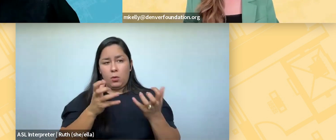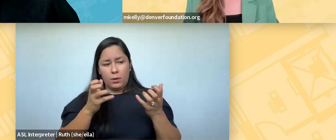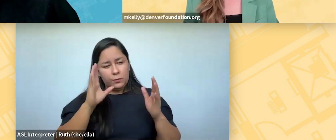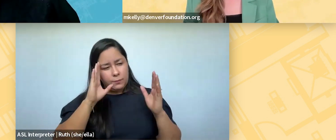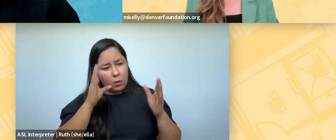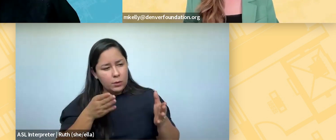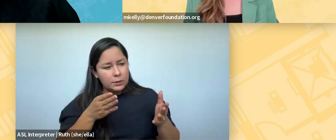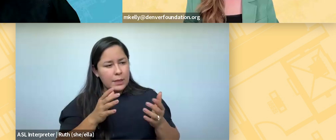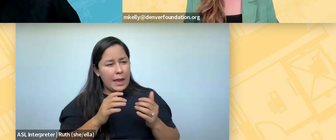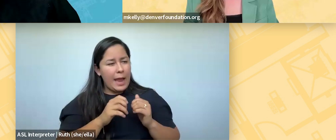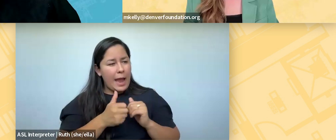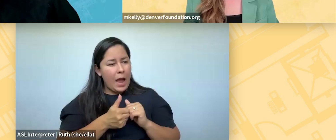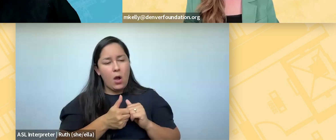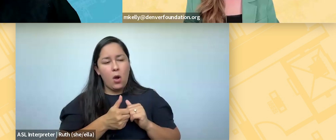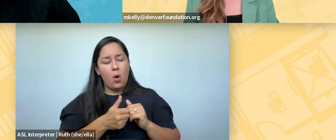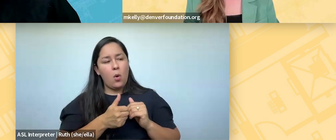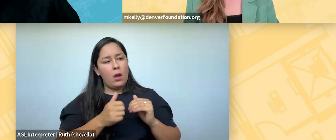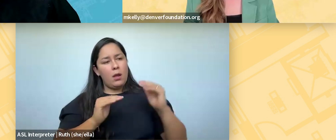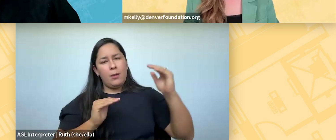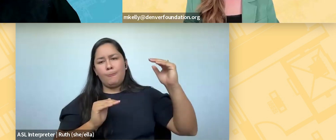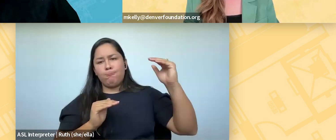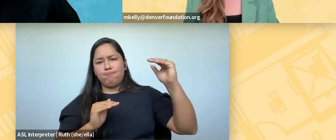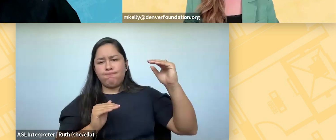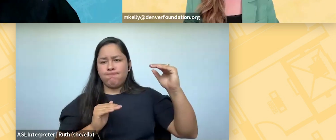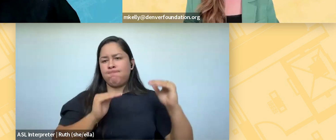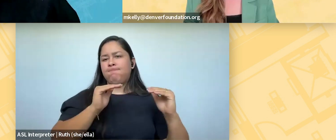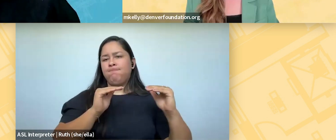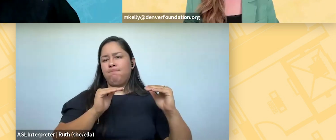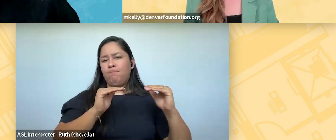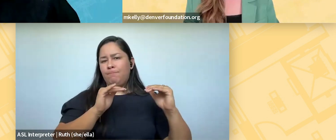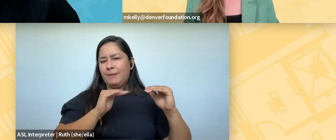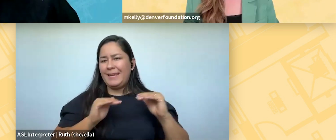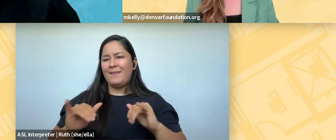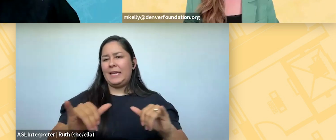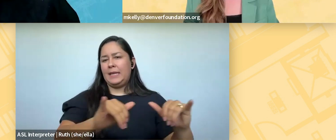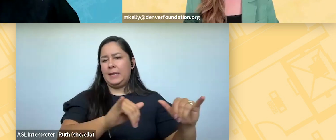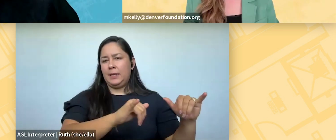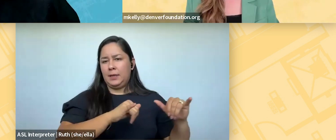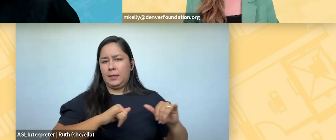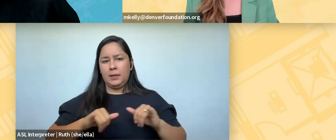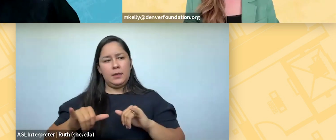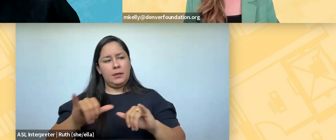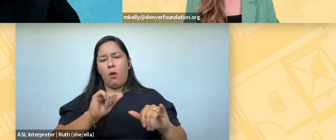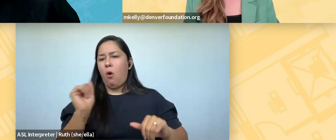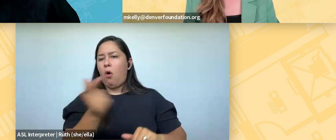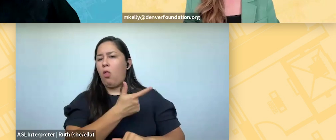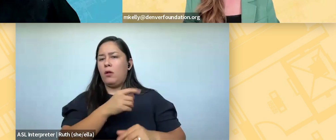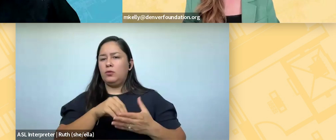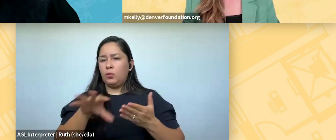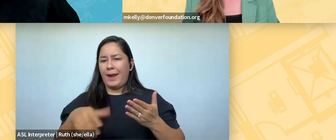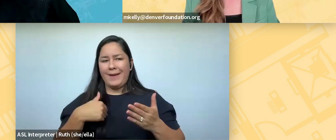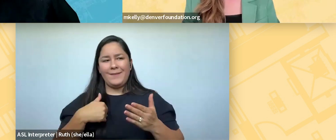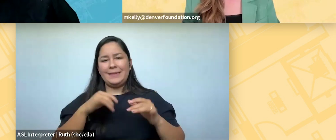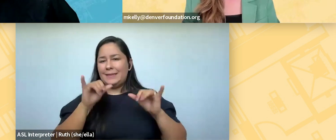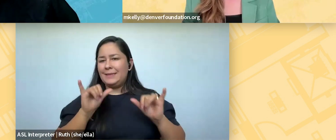to even the playing field and make sure that students have as much access to opportunity as possible. And so